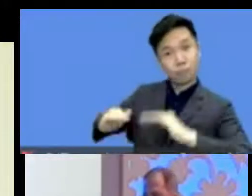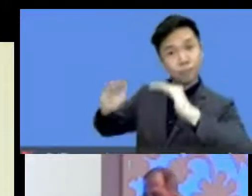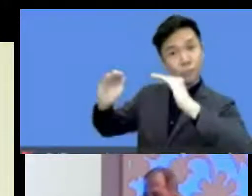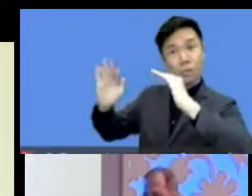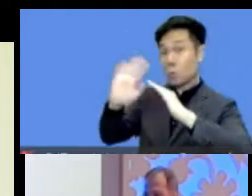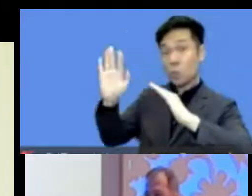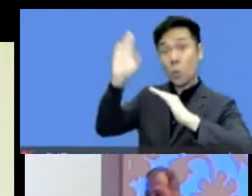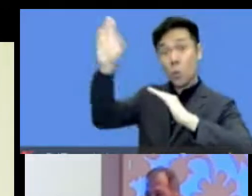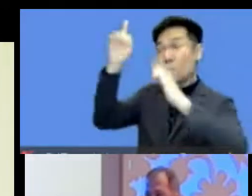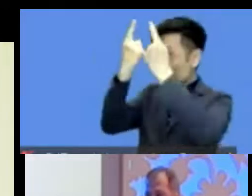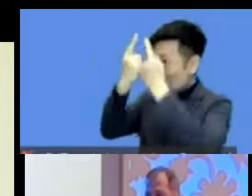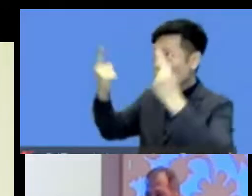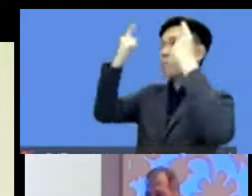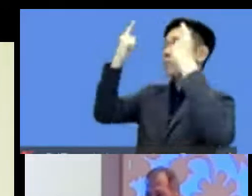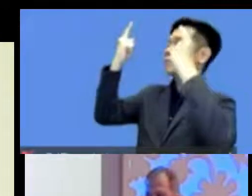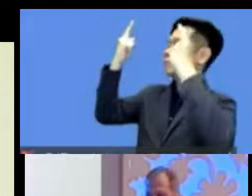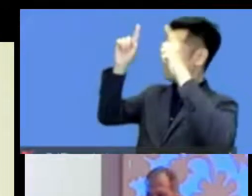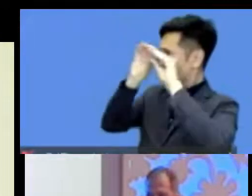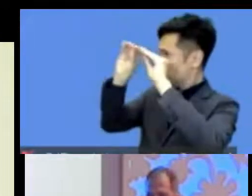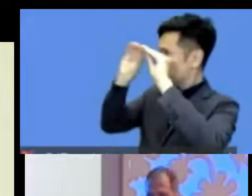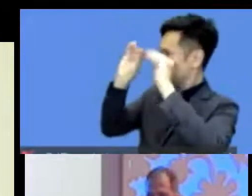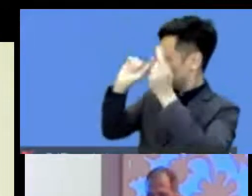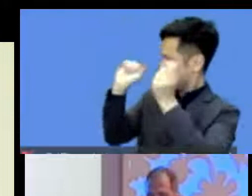most importantly,